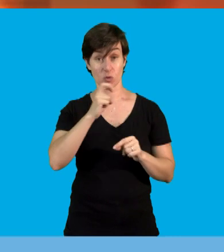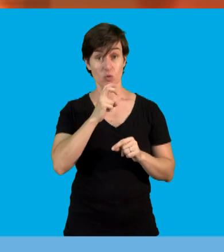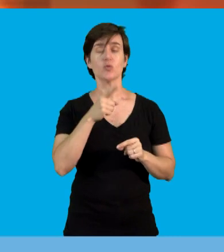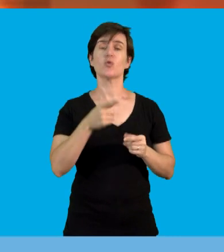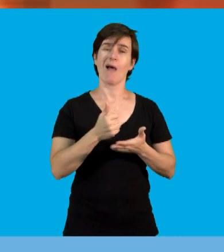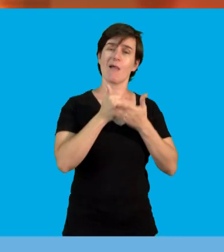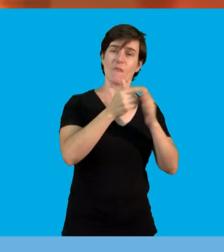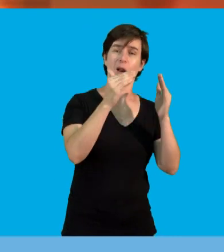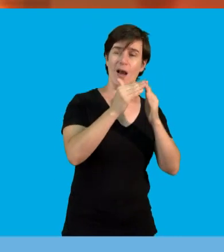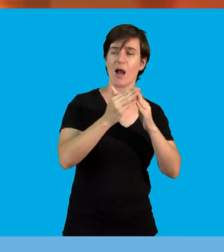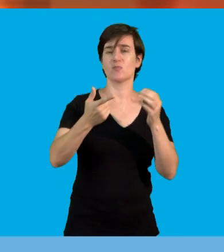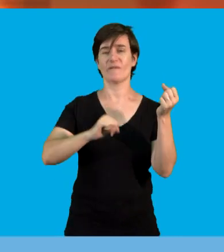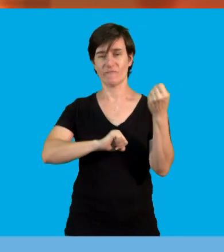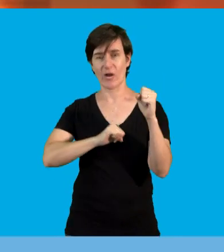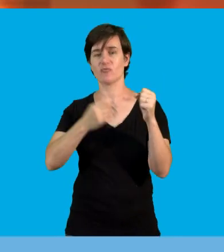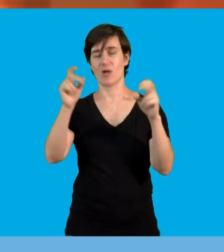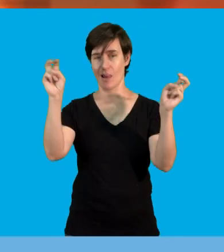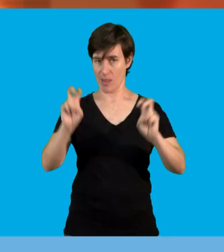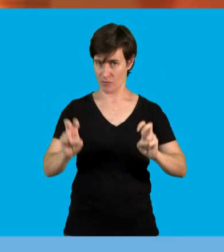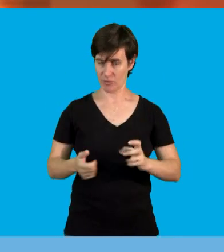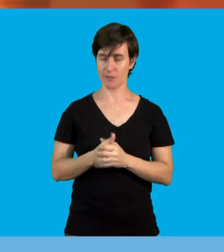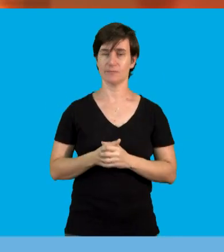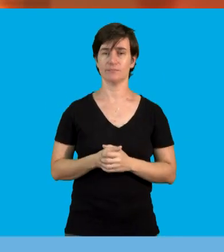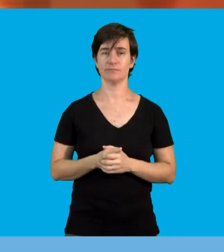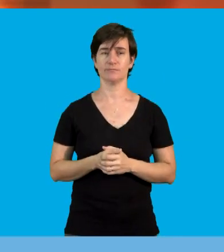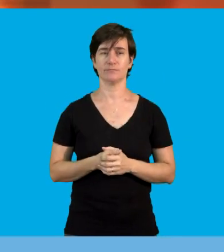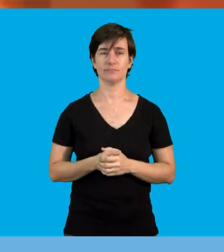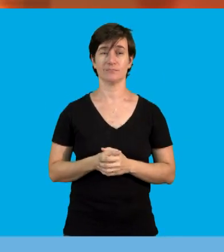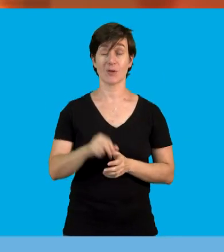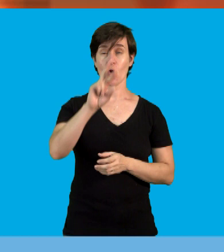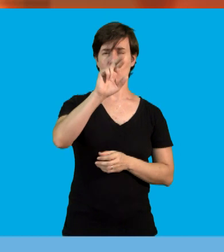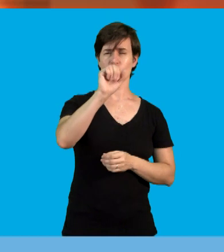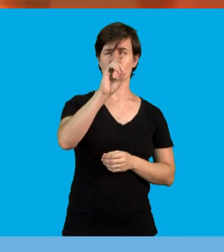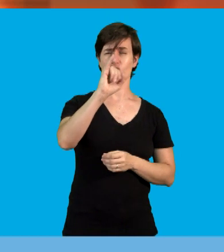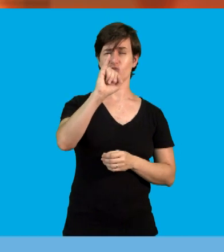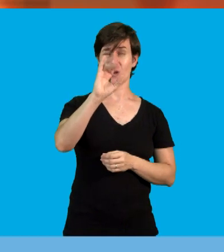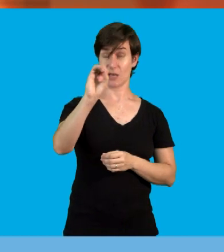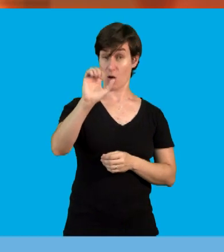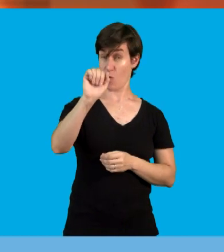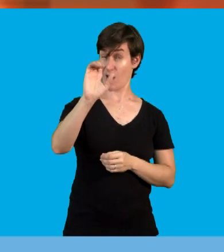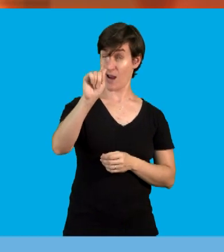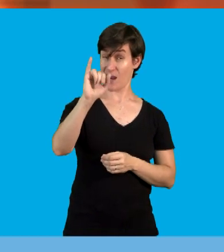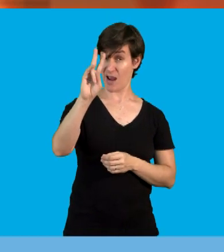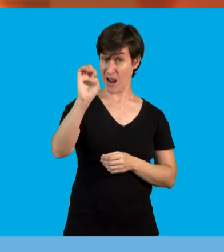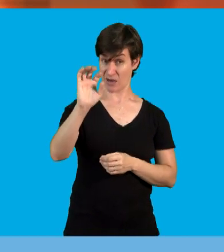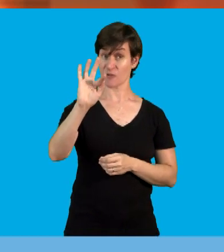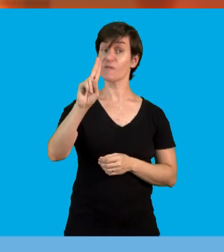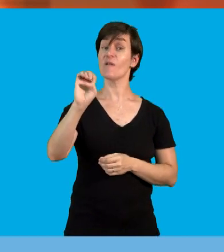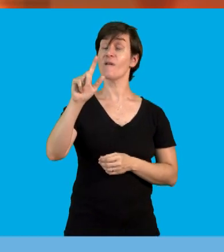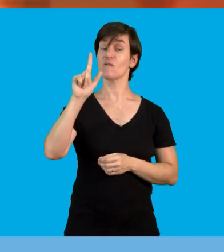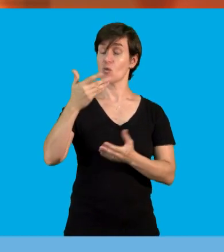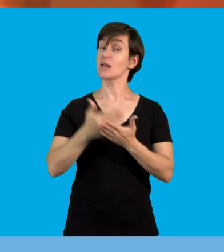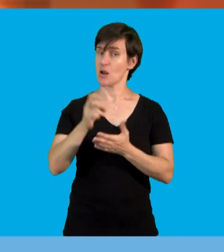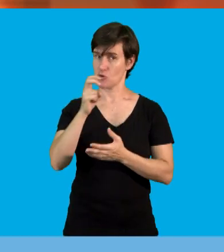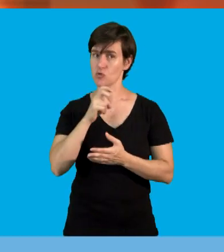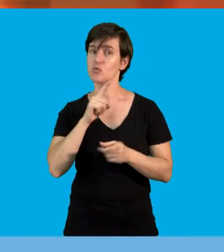and factories with electricity. So radioactive fuel is also used for electricity generation at